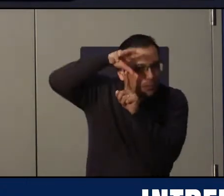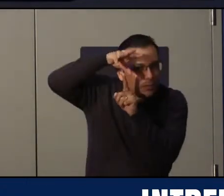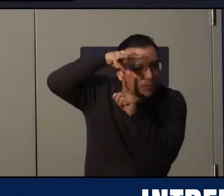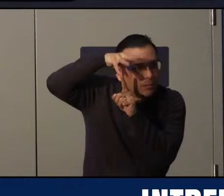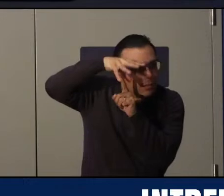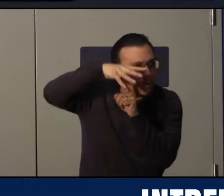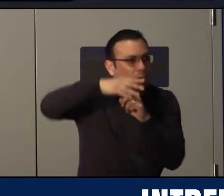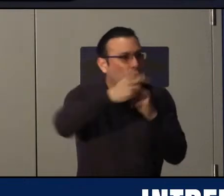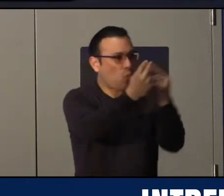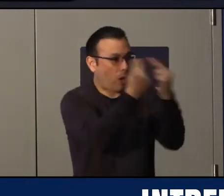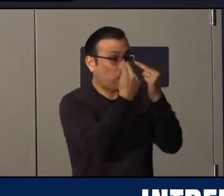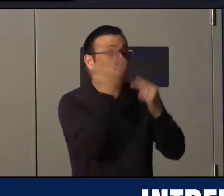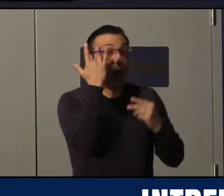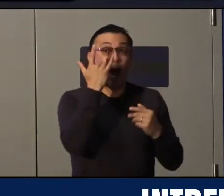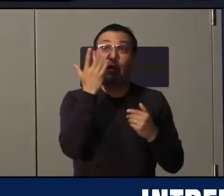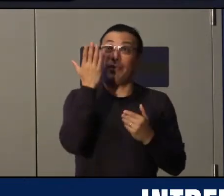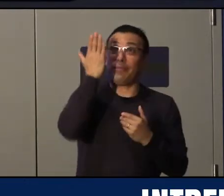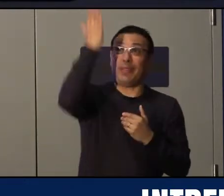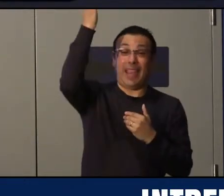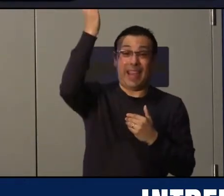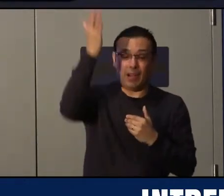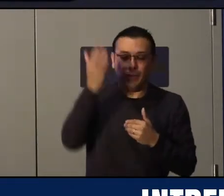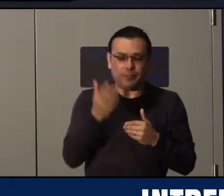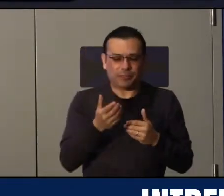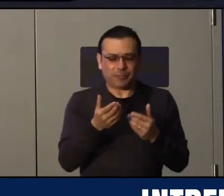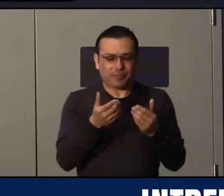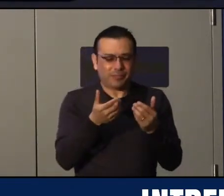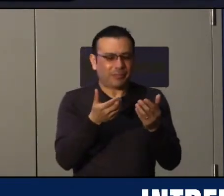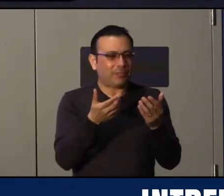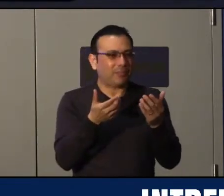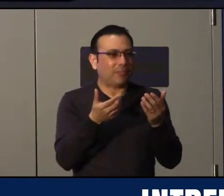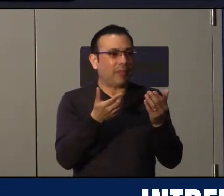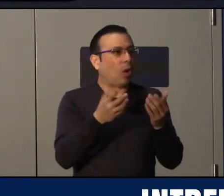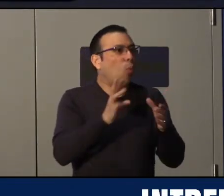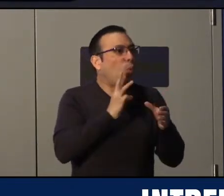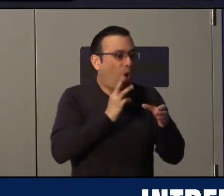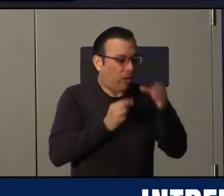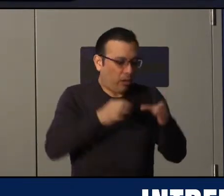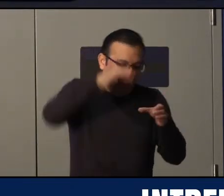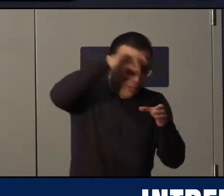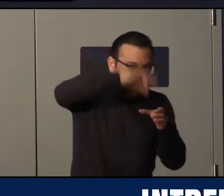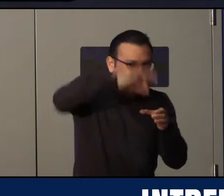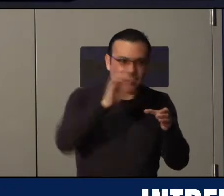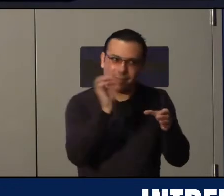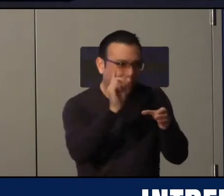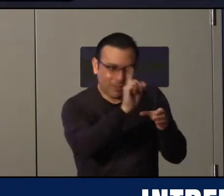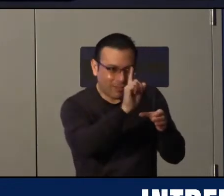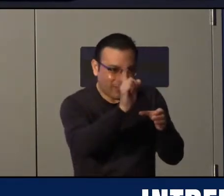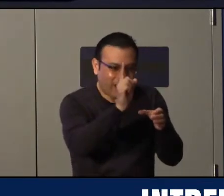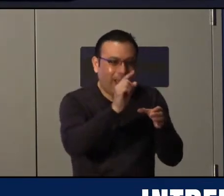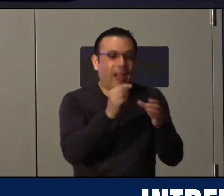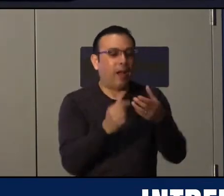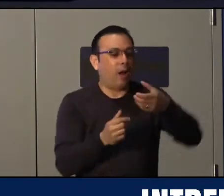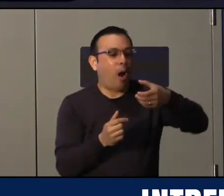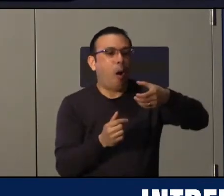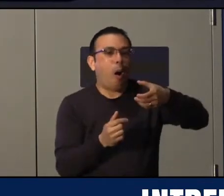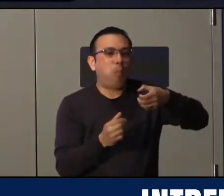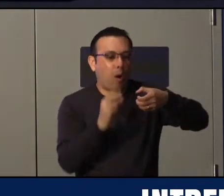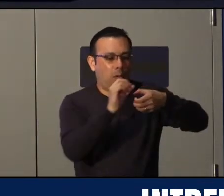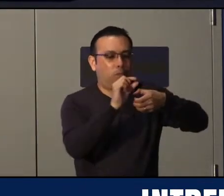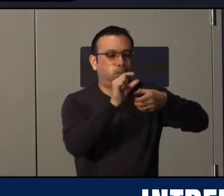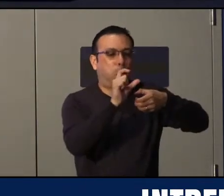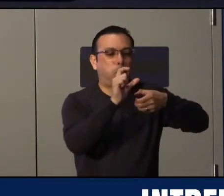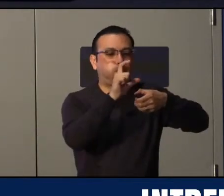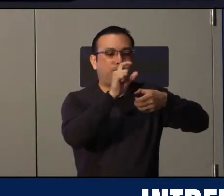think by painting in space, you're squirting out a ball. You don't have a cup of water to dip your brush in. You're squirting out this ball of water. It's